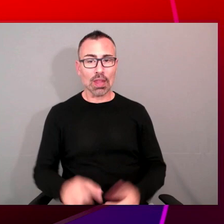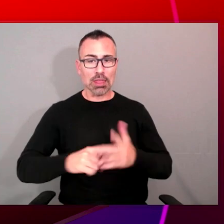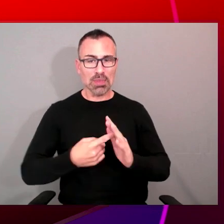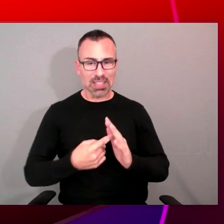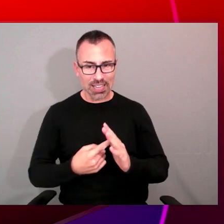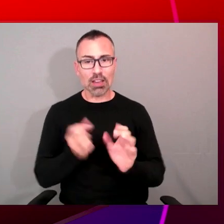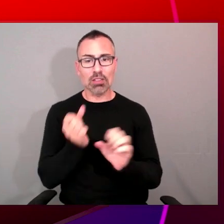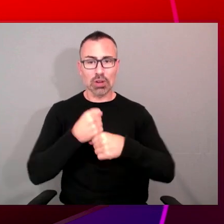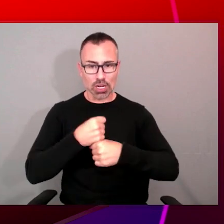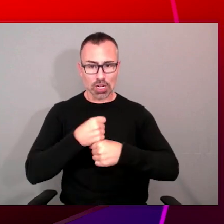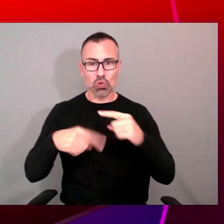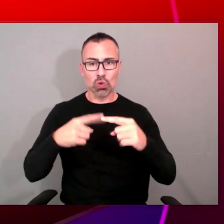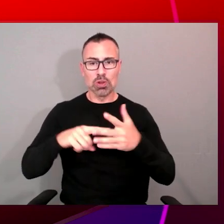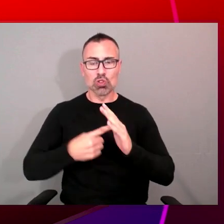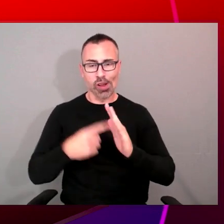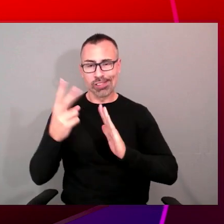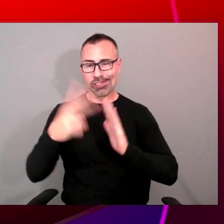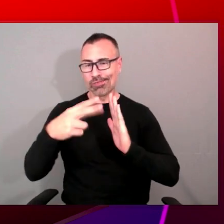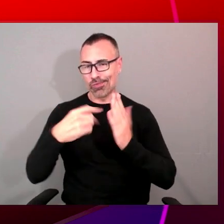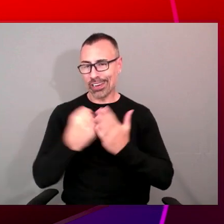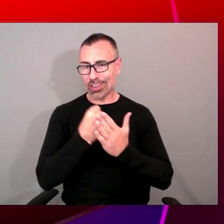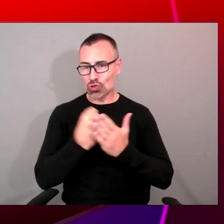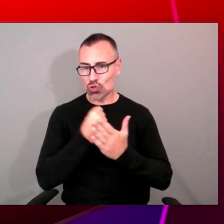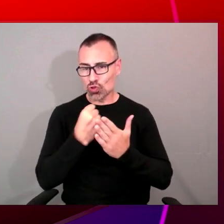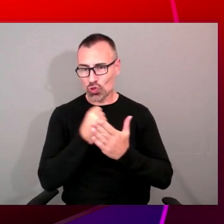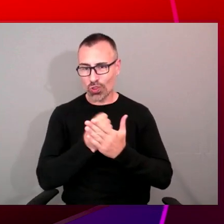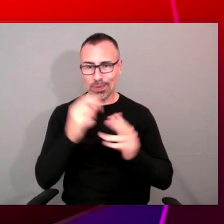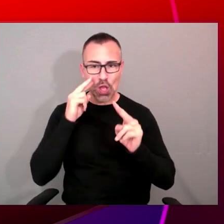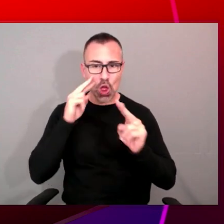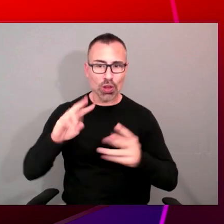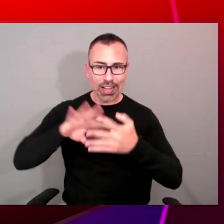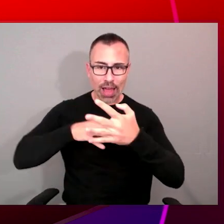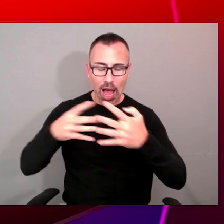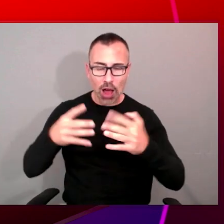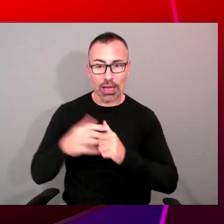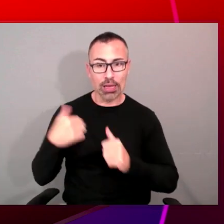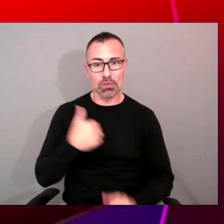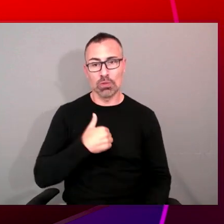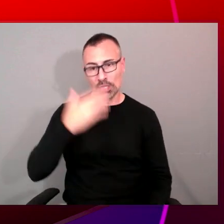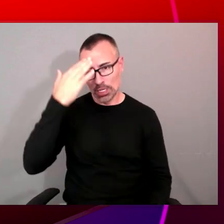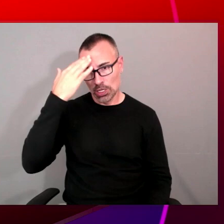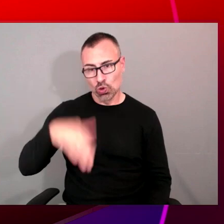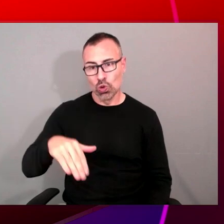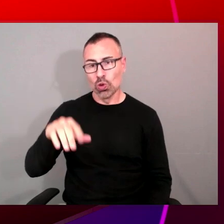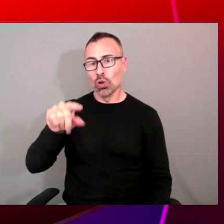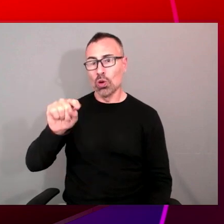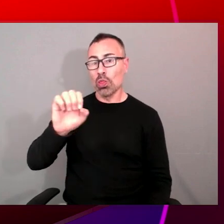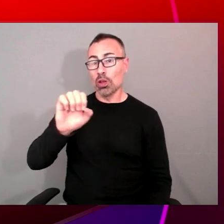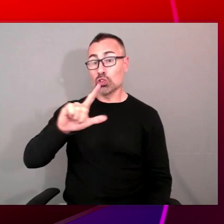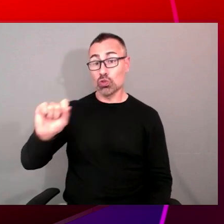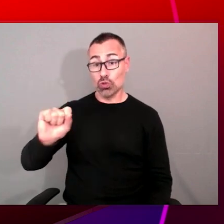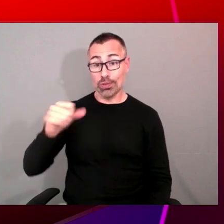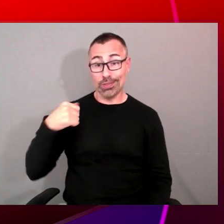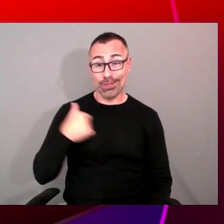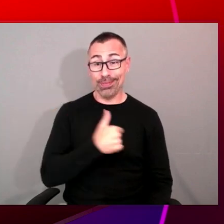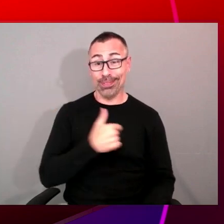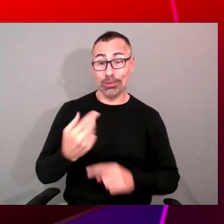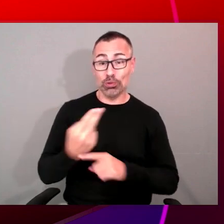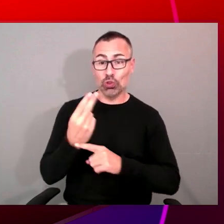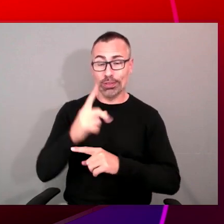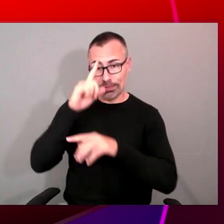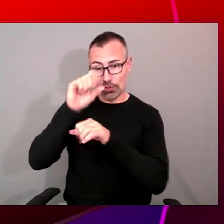started reading the scripts and looking at the outlines, we knew that the tools that we were using for traditional